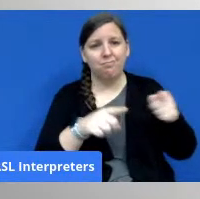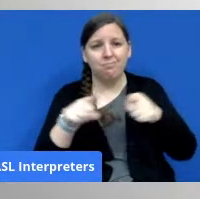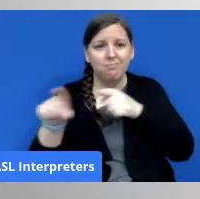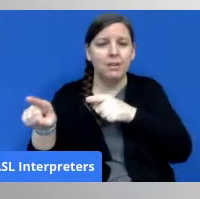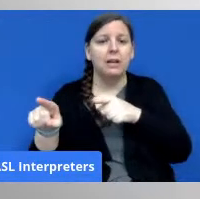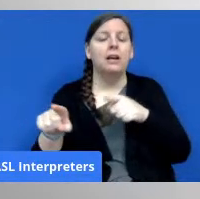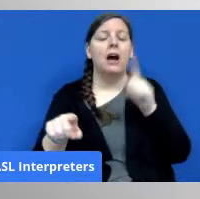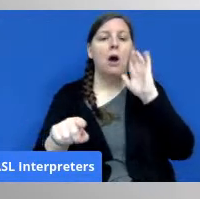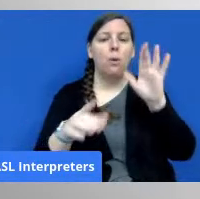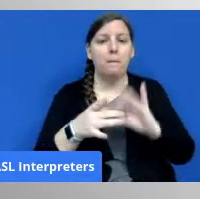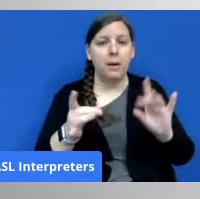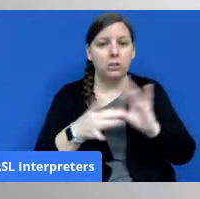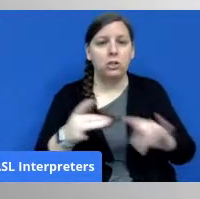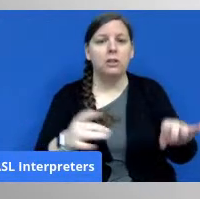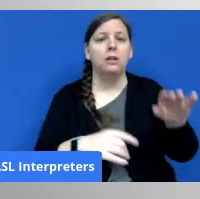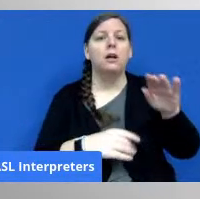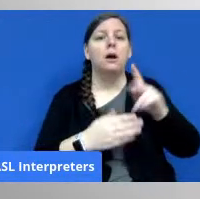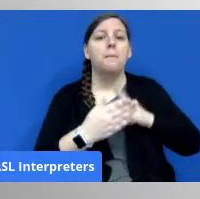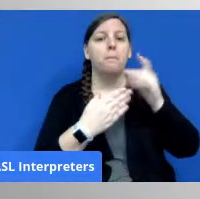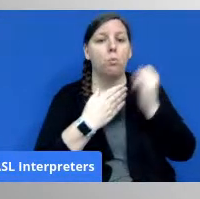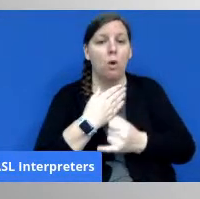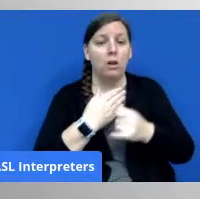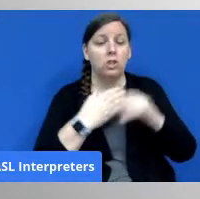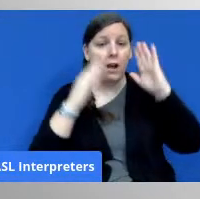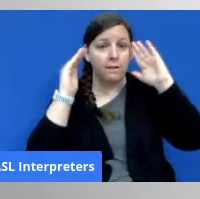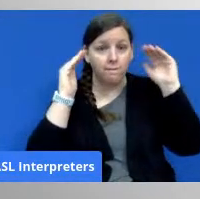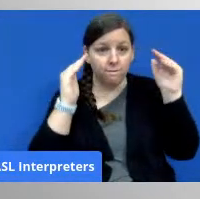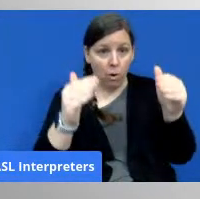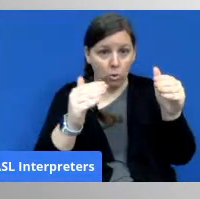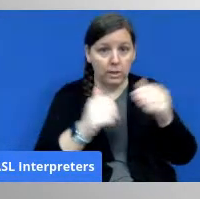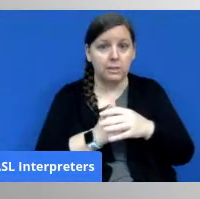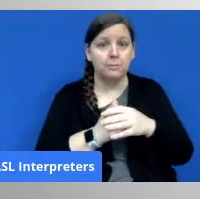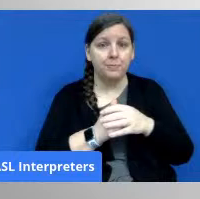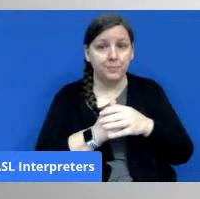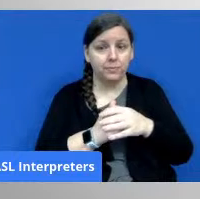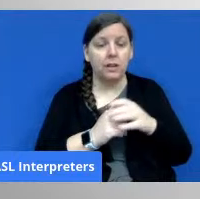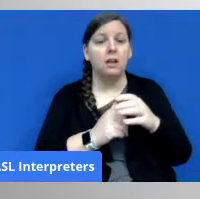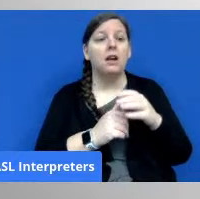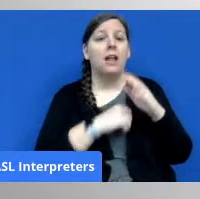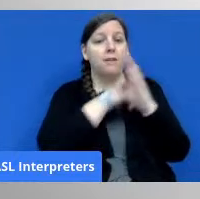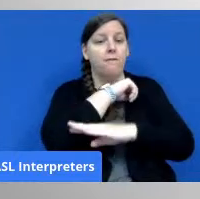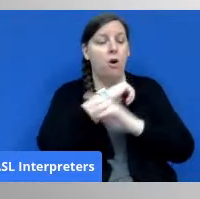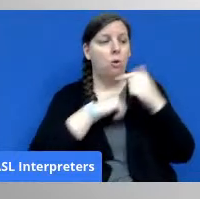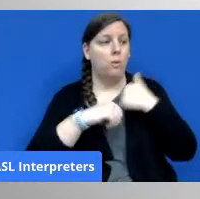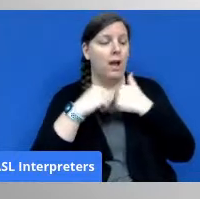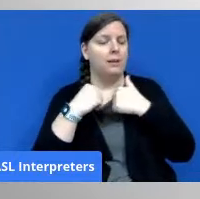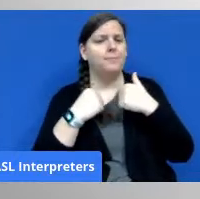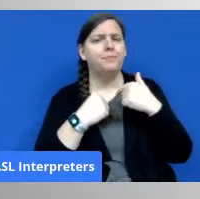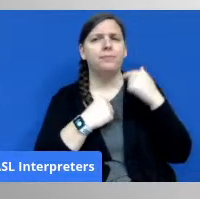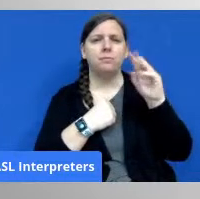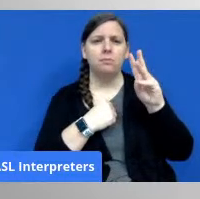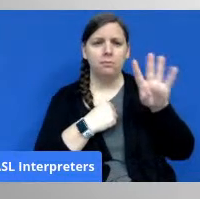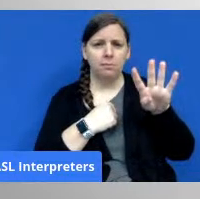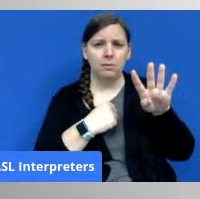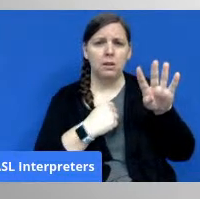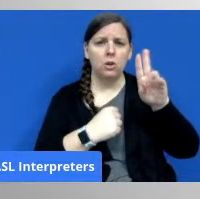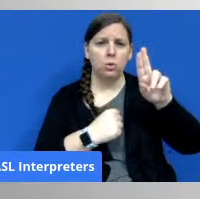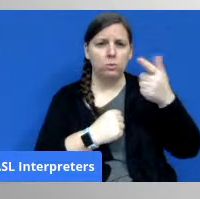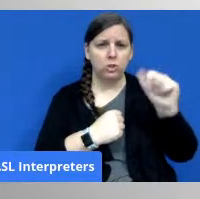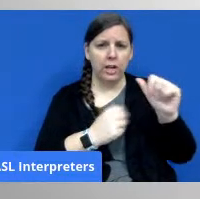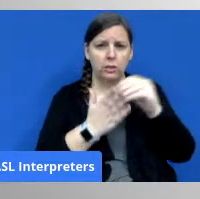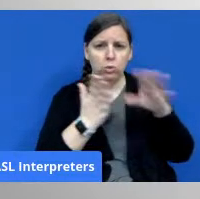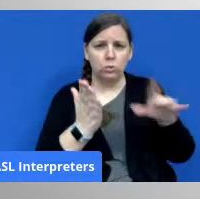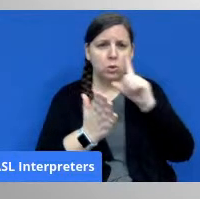service learning partnership. And this fall, we had about 64 UGA students who participated in